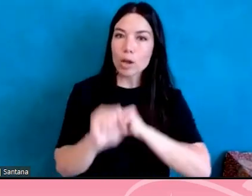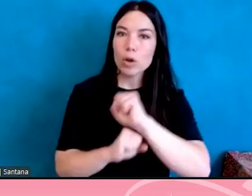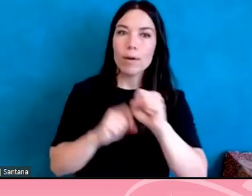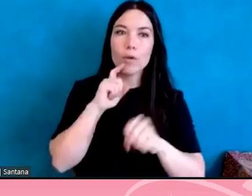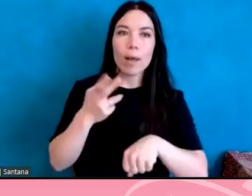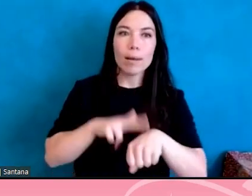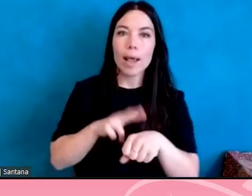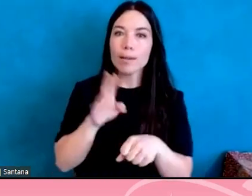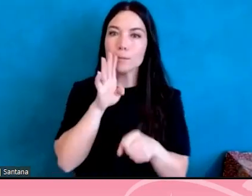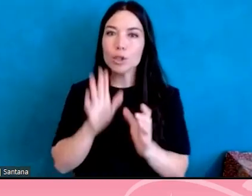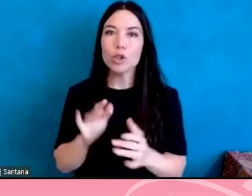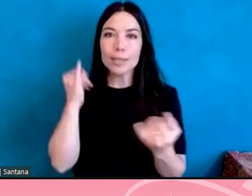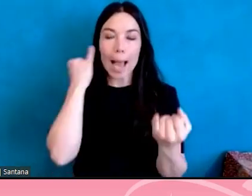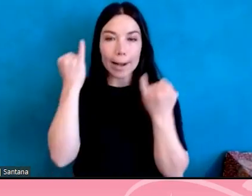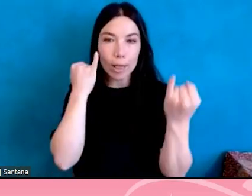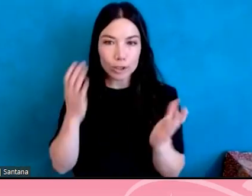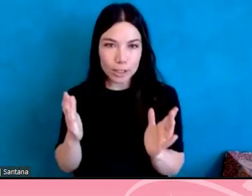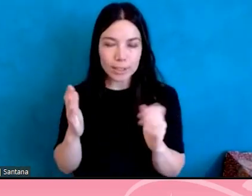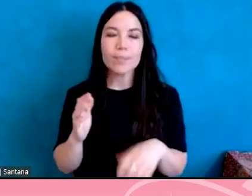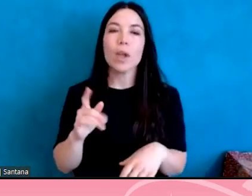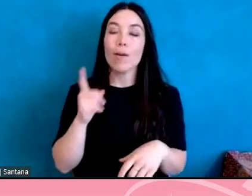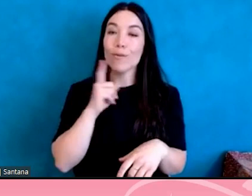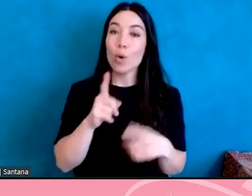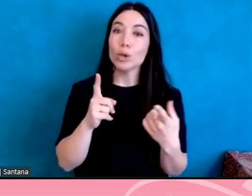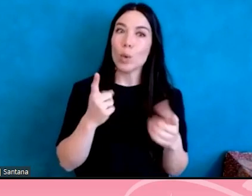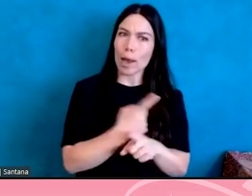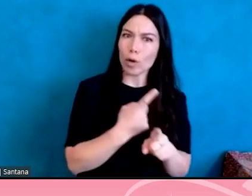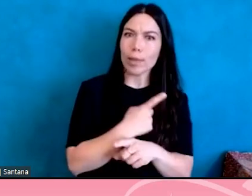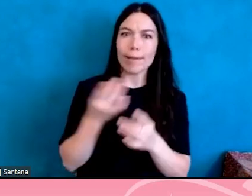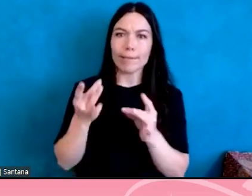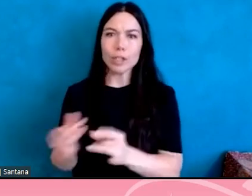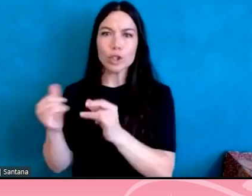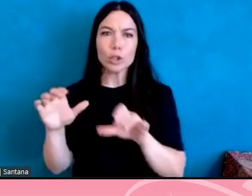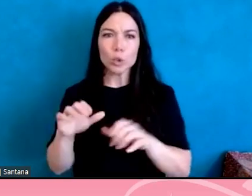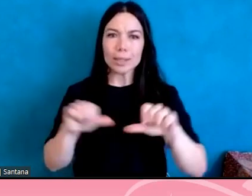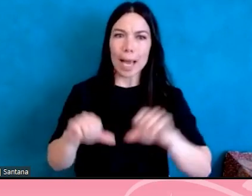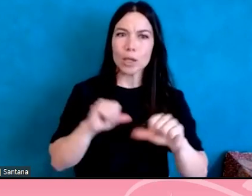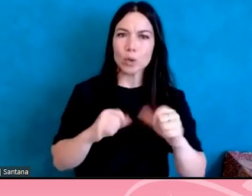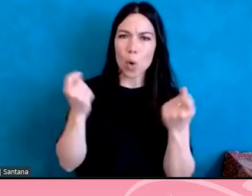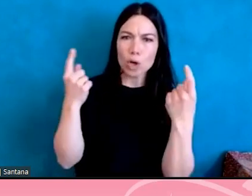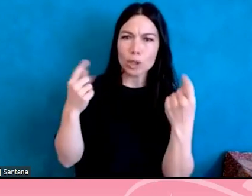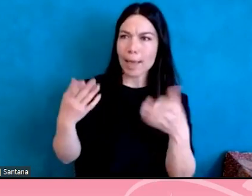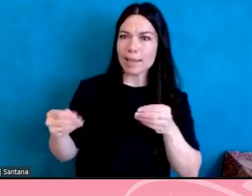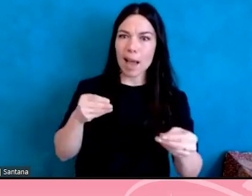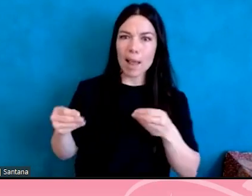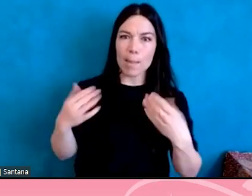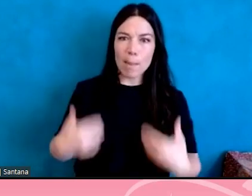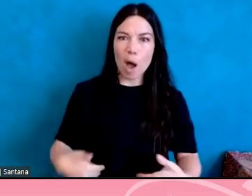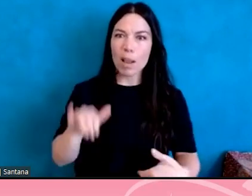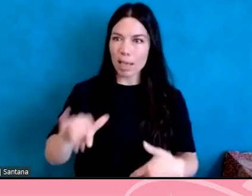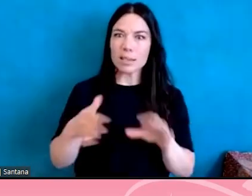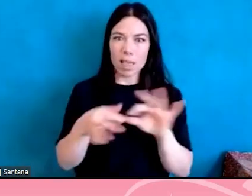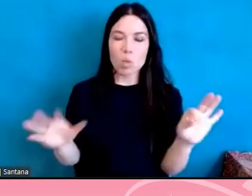to accurately, efficiently, and effectively do science, understand the dynamic living body that is language, and provide